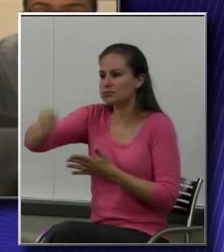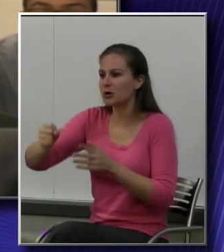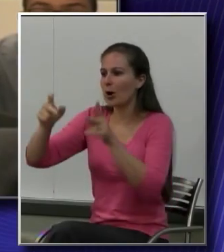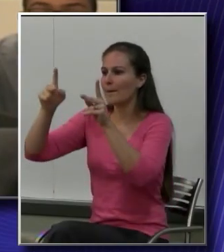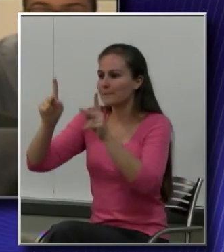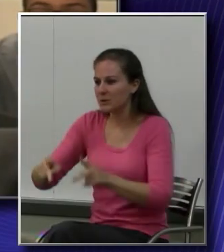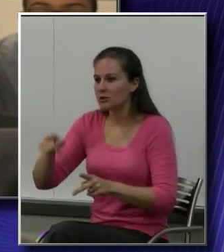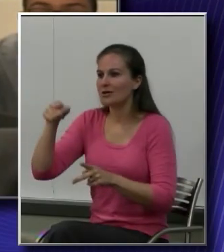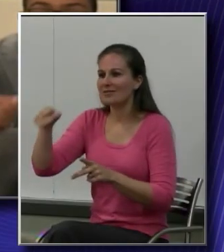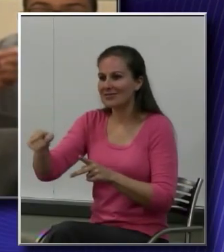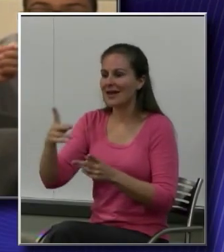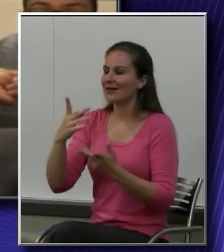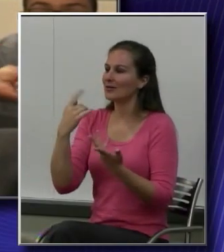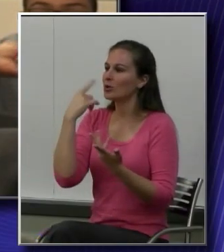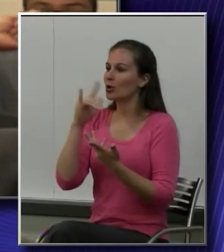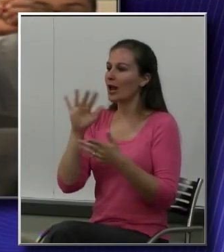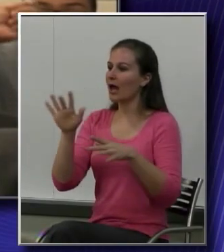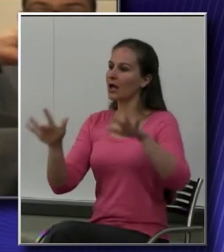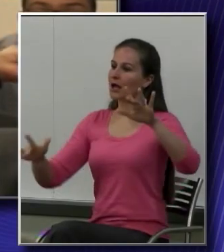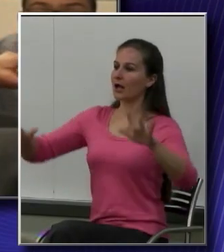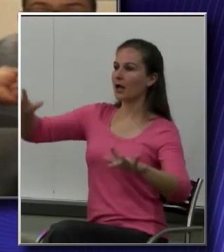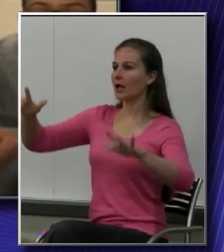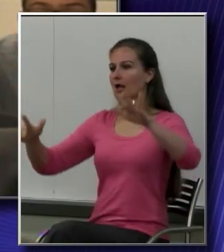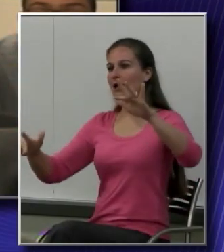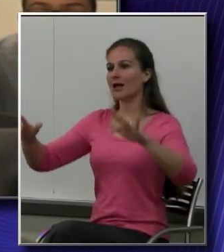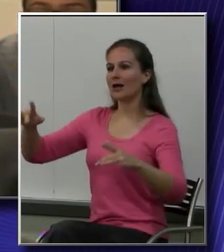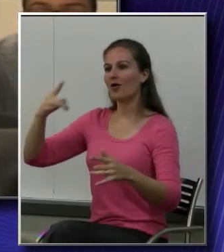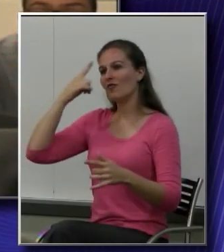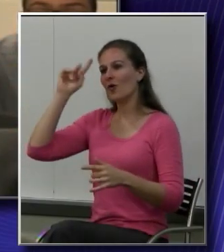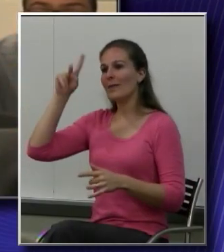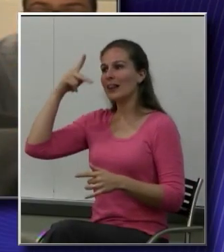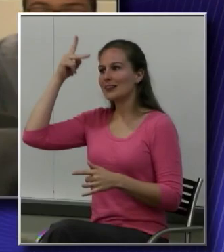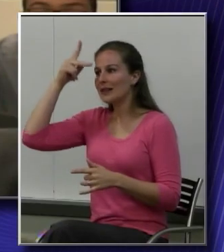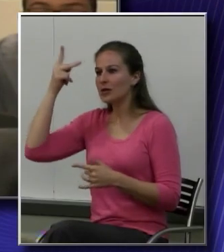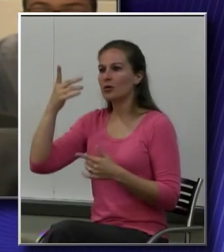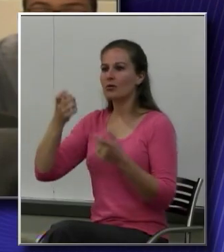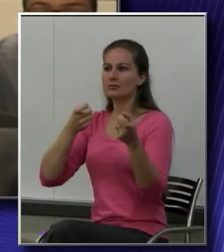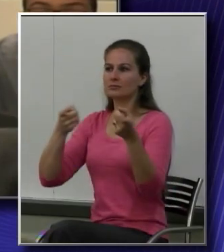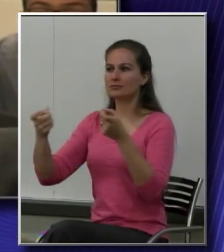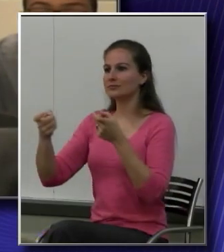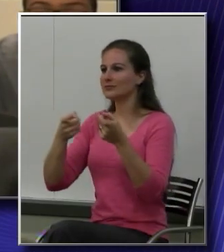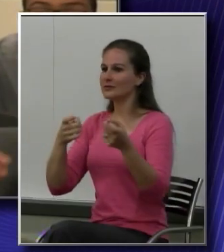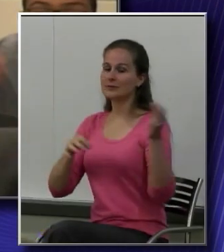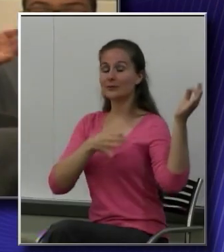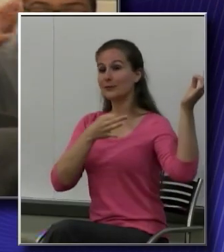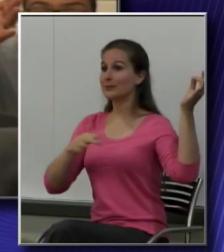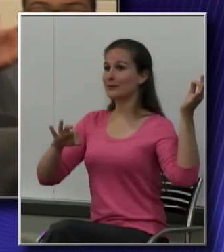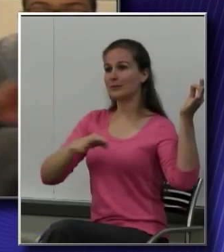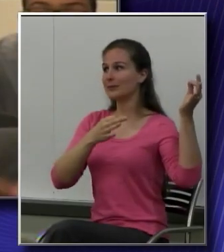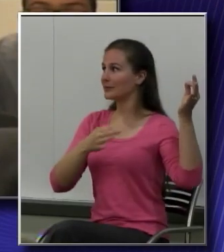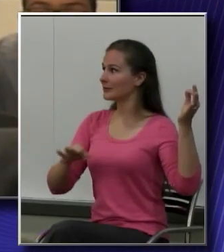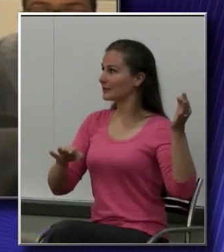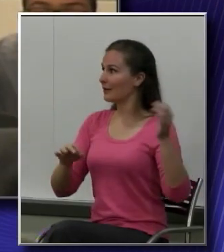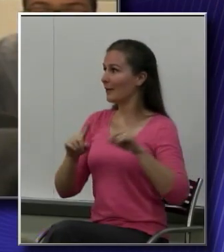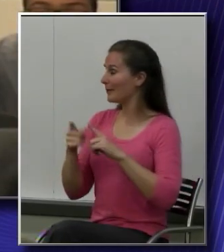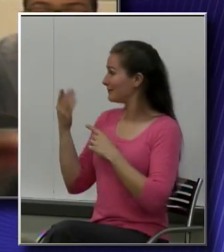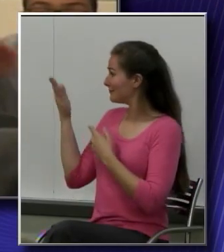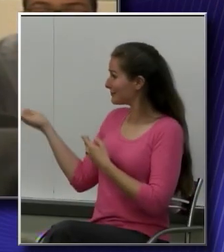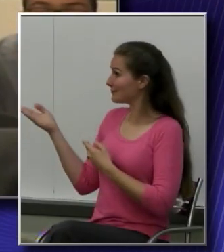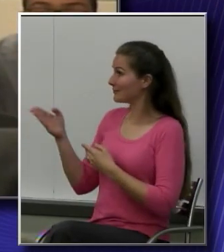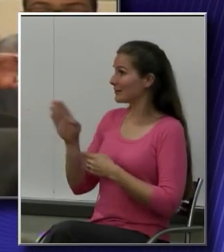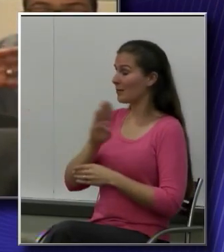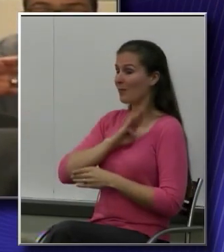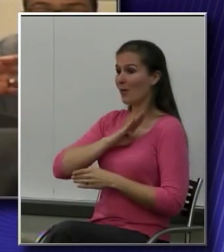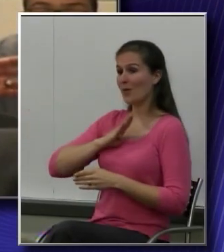to the political streams that the violin is playing with, M-O-N-E-Y. This board has got